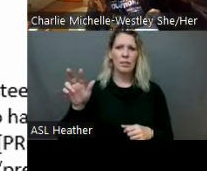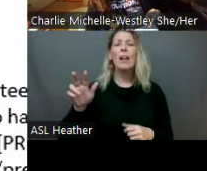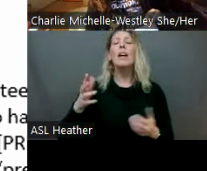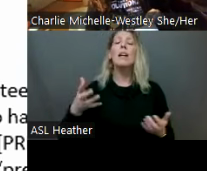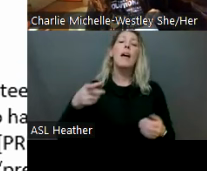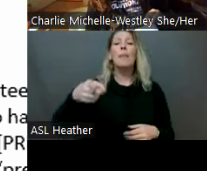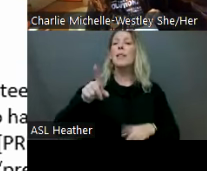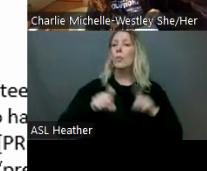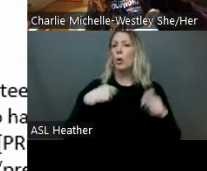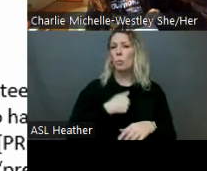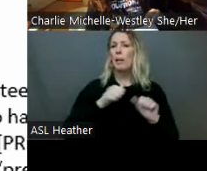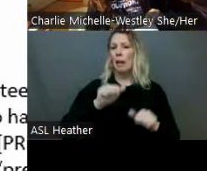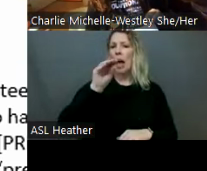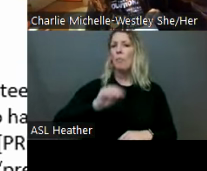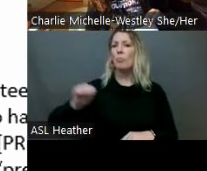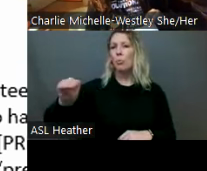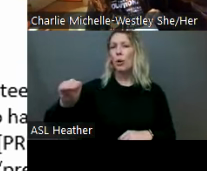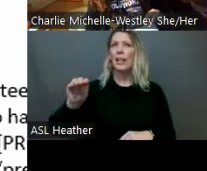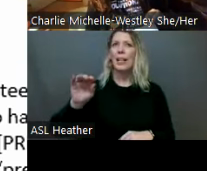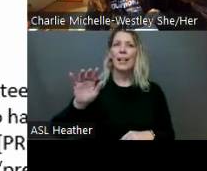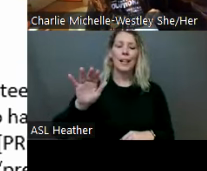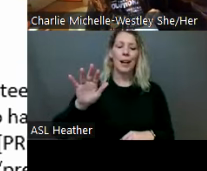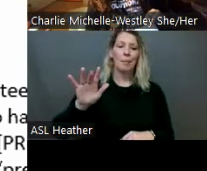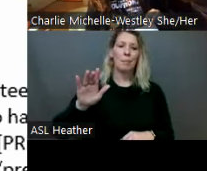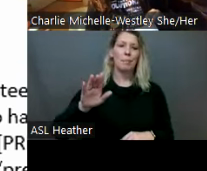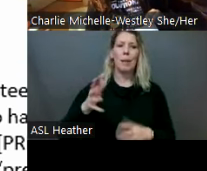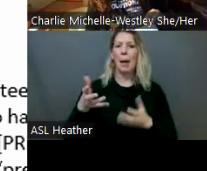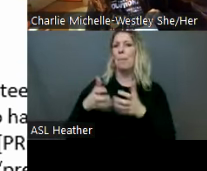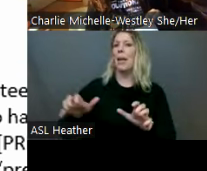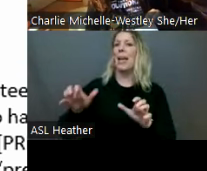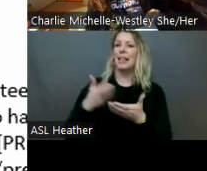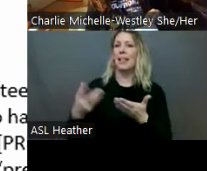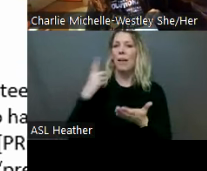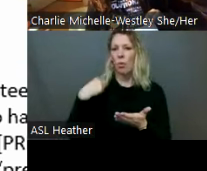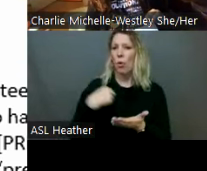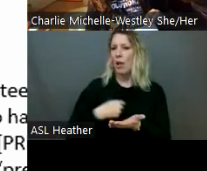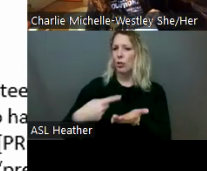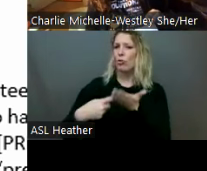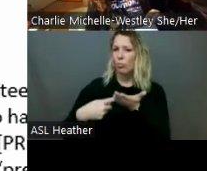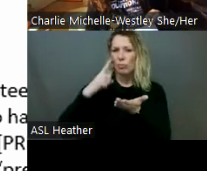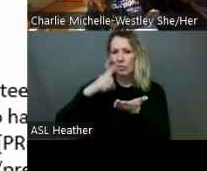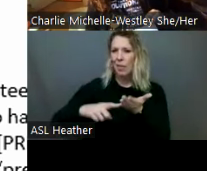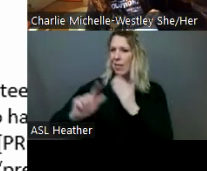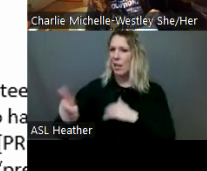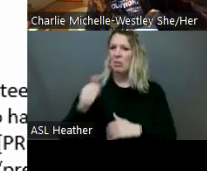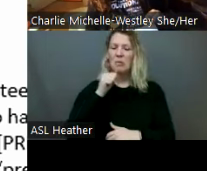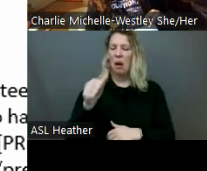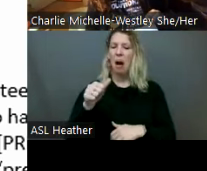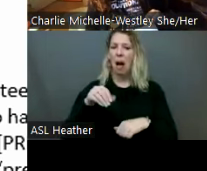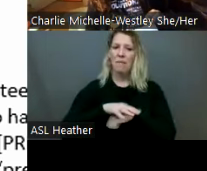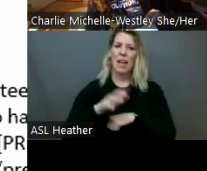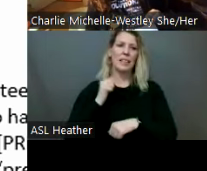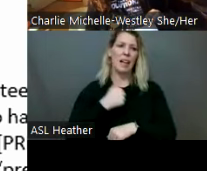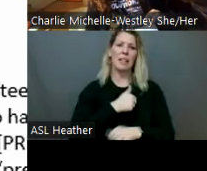yeah, these are questions we can put into like a bin of stuff for us to examine later on. I don't think it's going to affect our passing this document